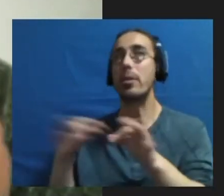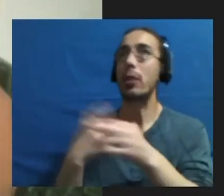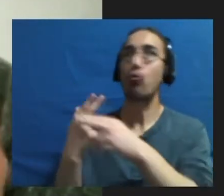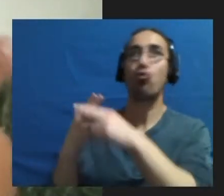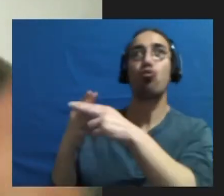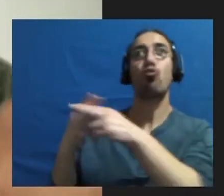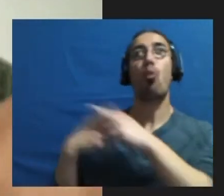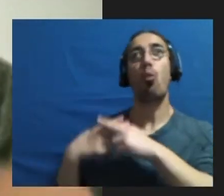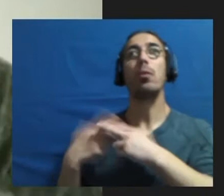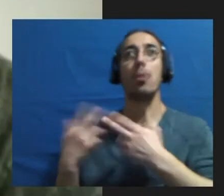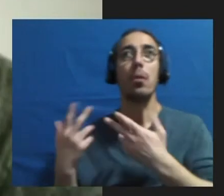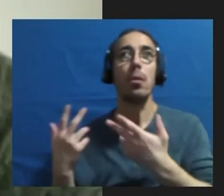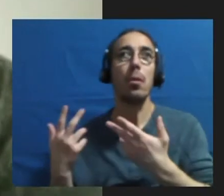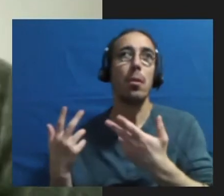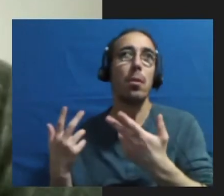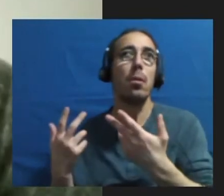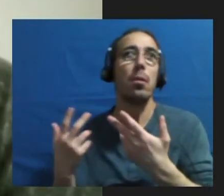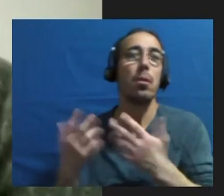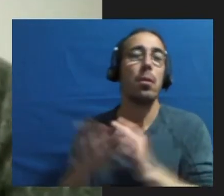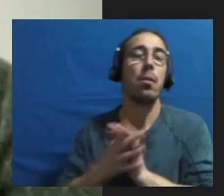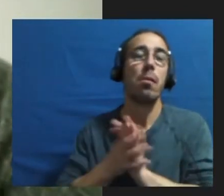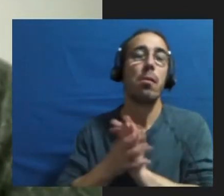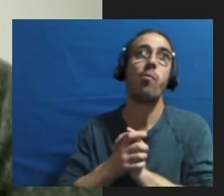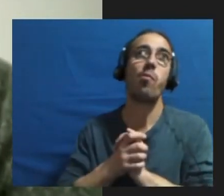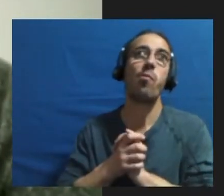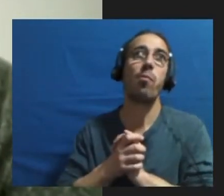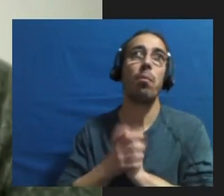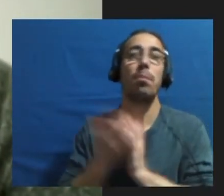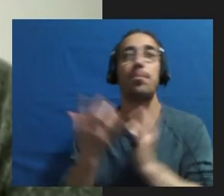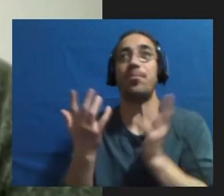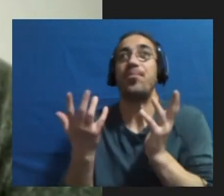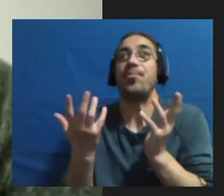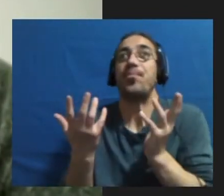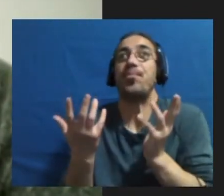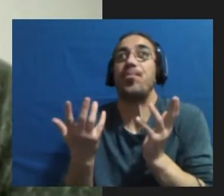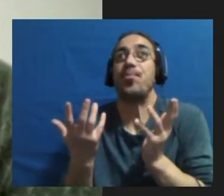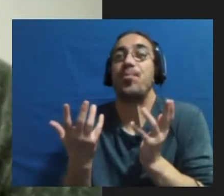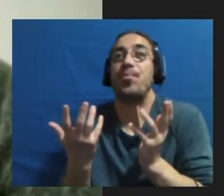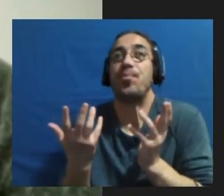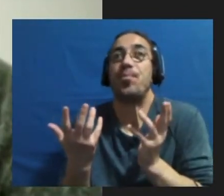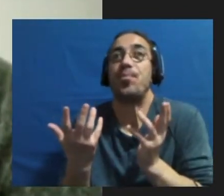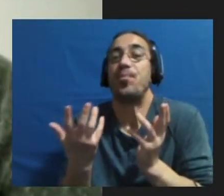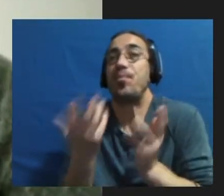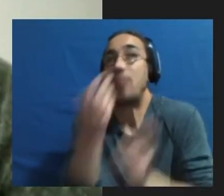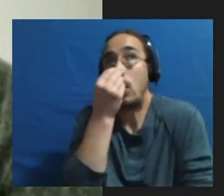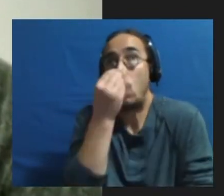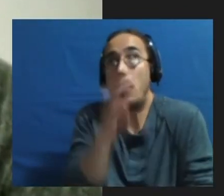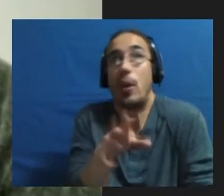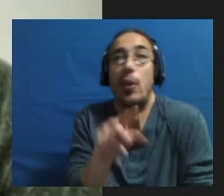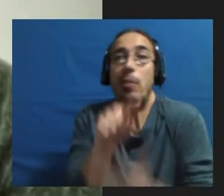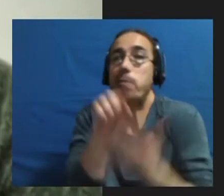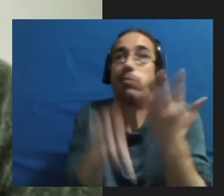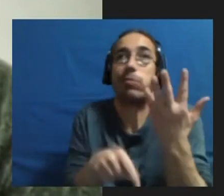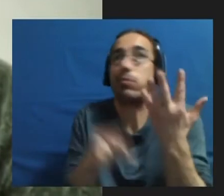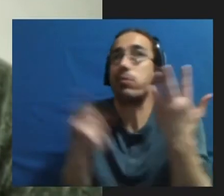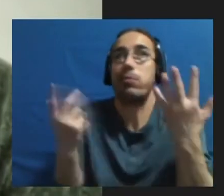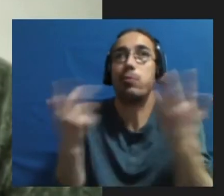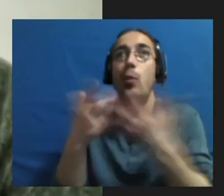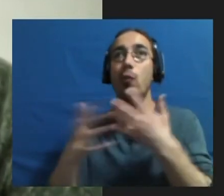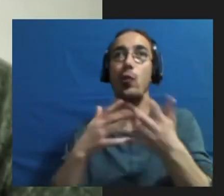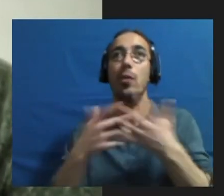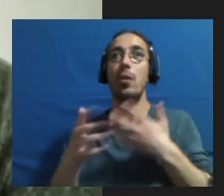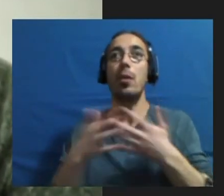that people have referred to me as, and I personally have no care. I don't